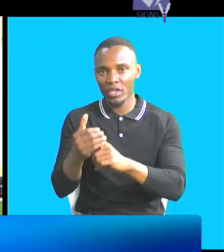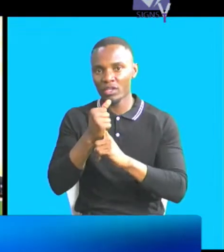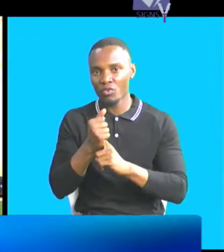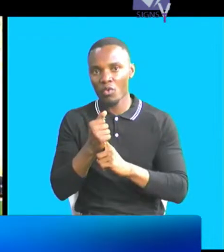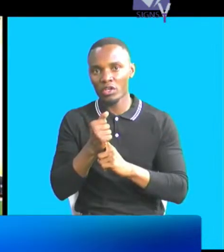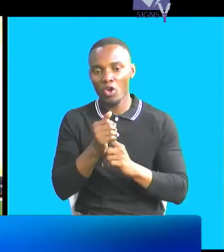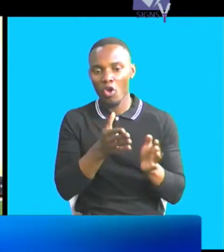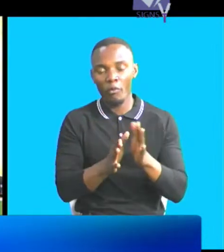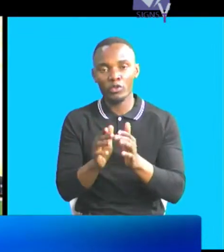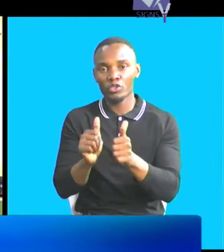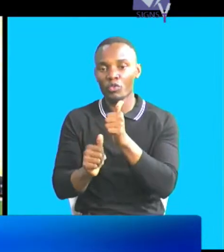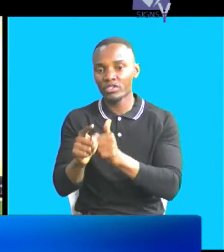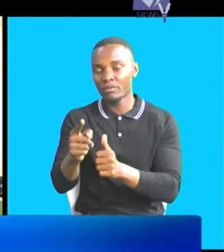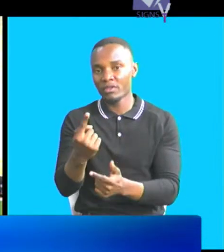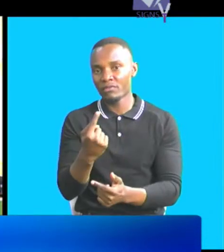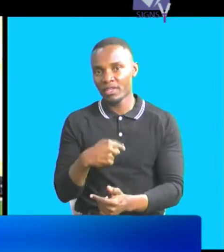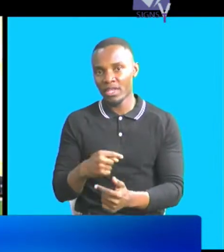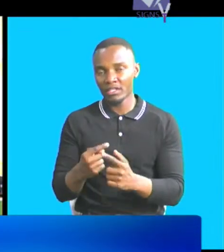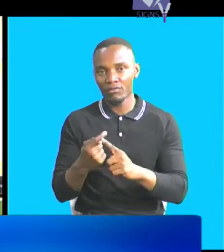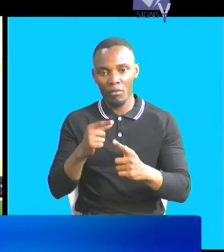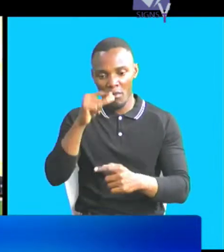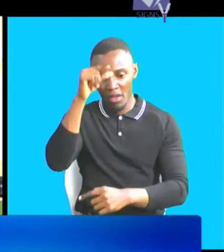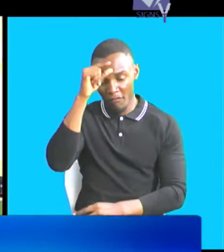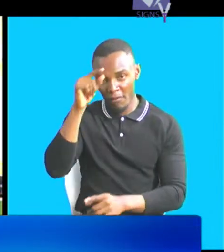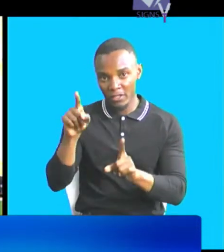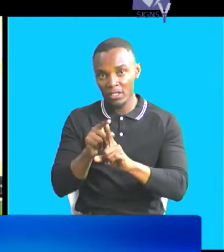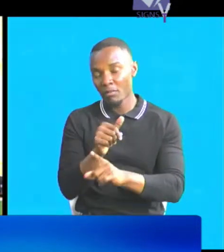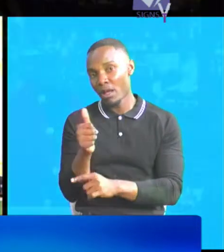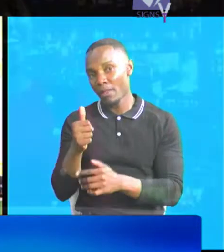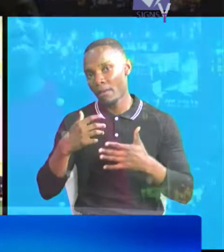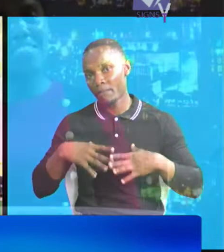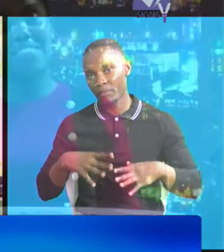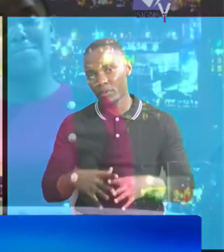government, be it from the donors.